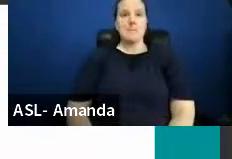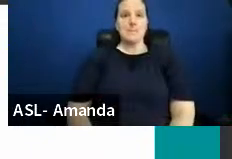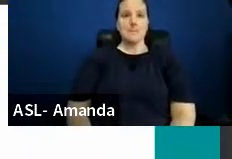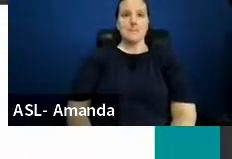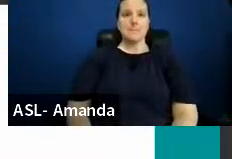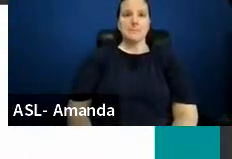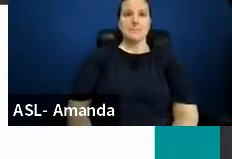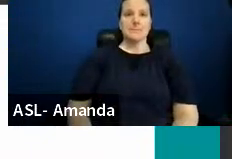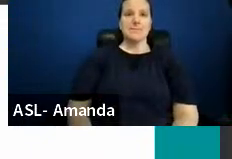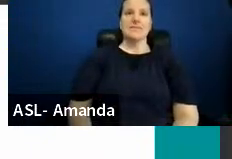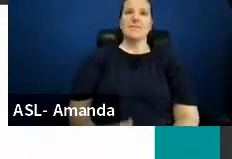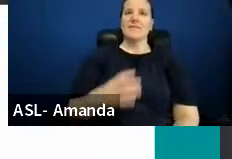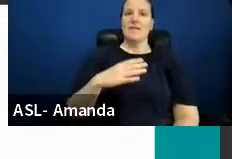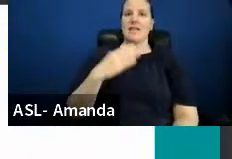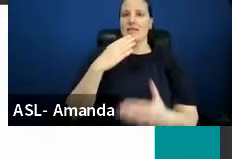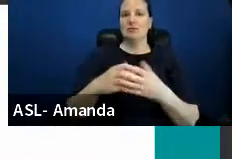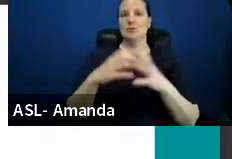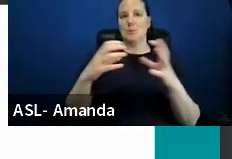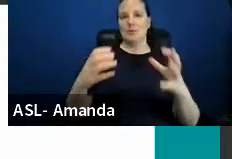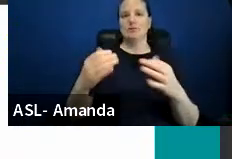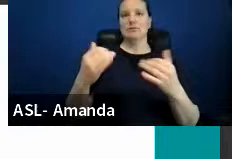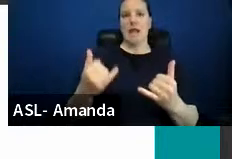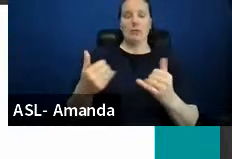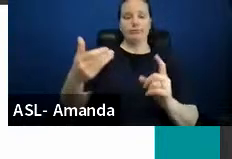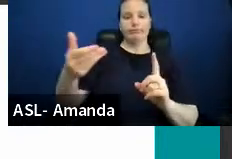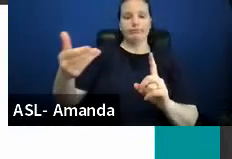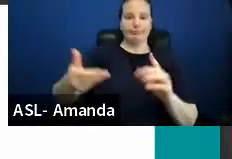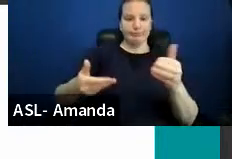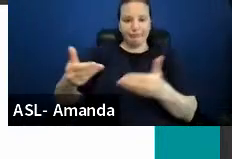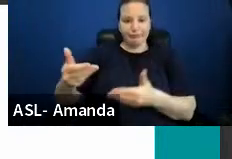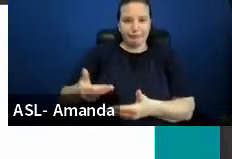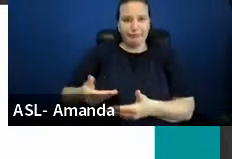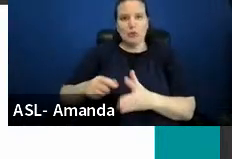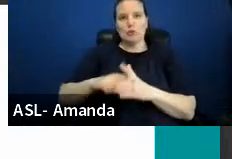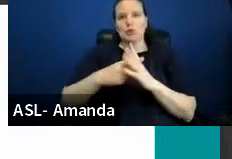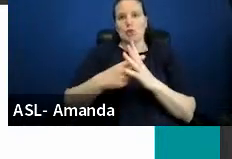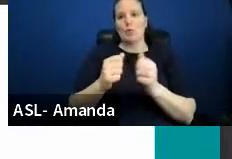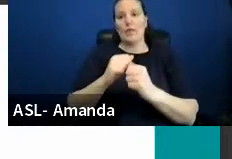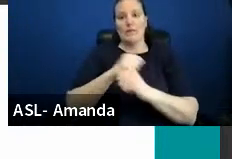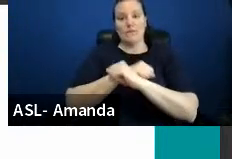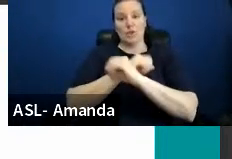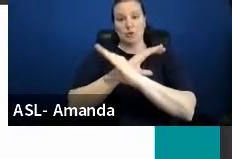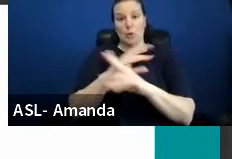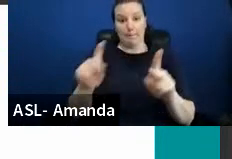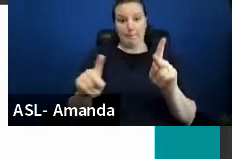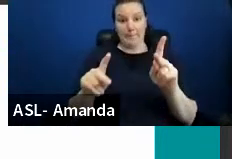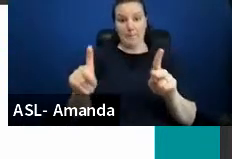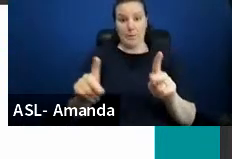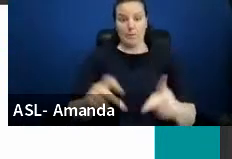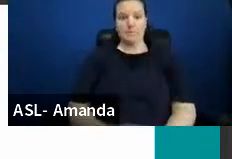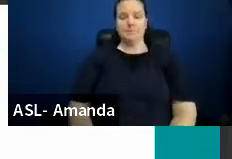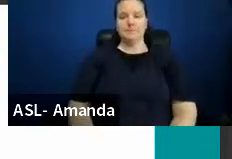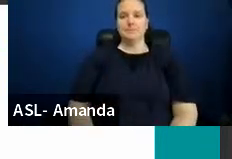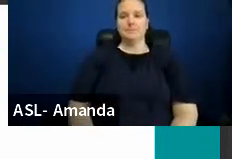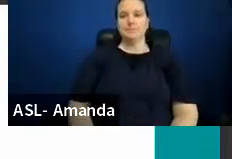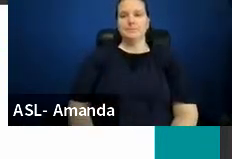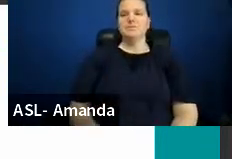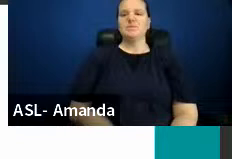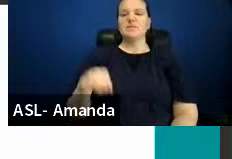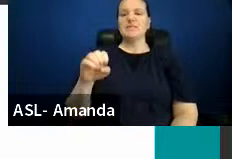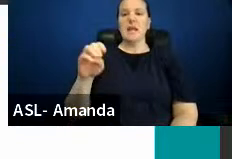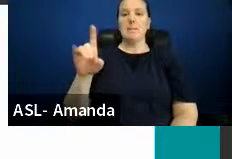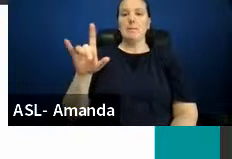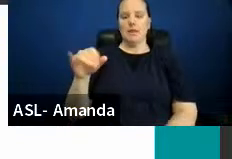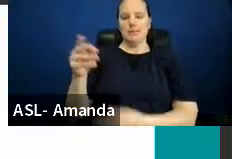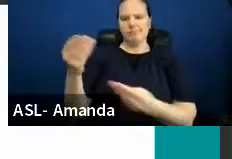Thank you so much. We're now going to move into our introductions, and we're going to start virtually, which my colleague Emily will